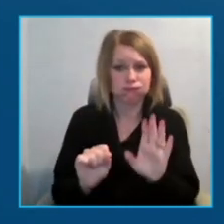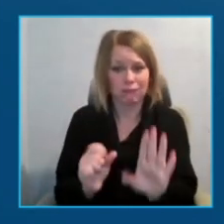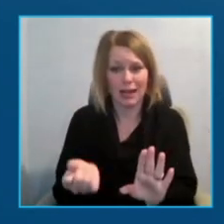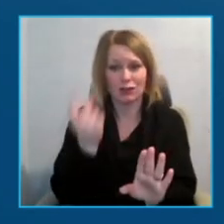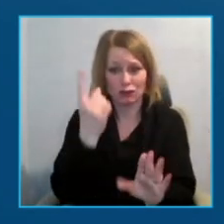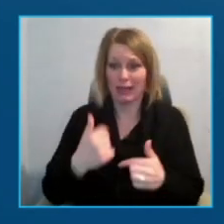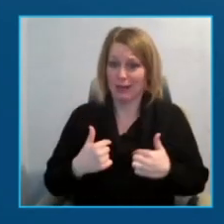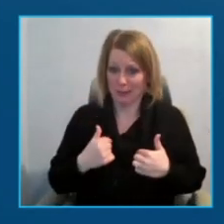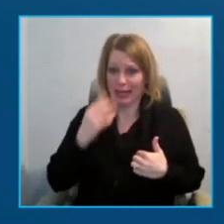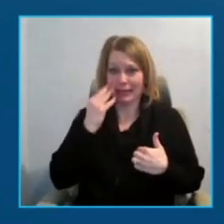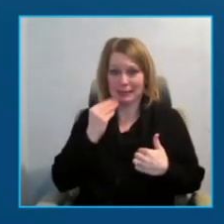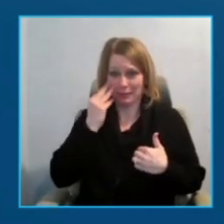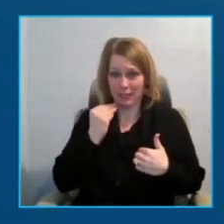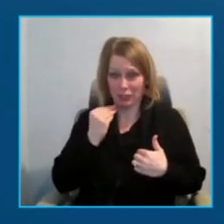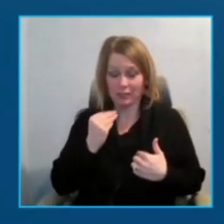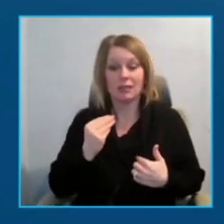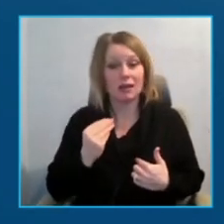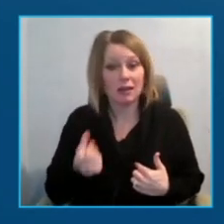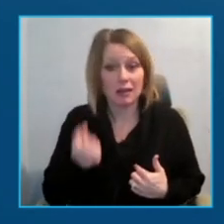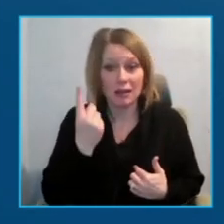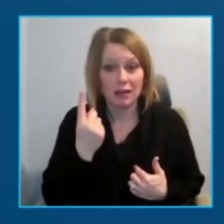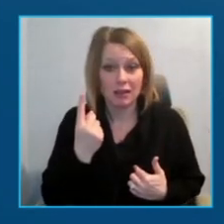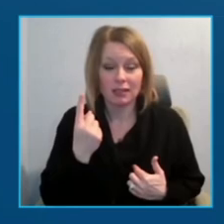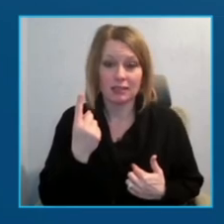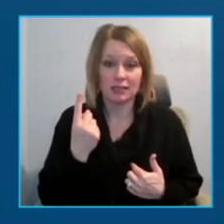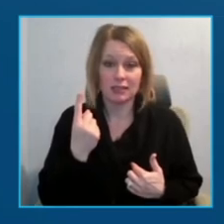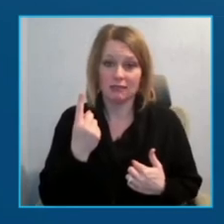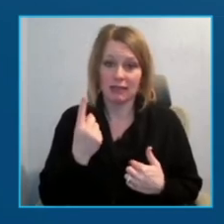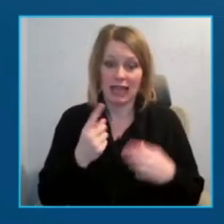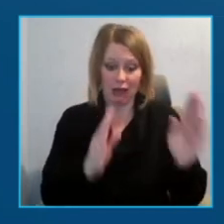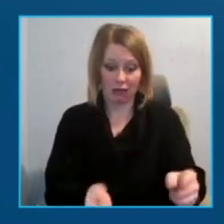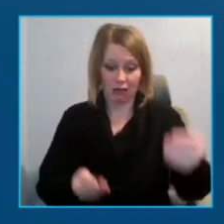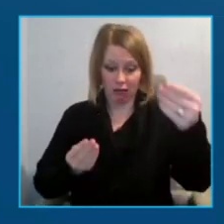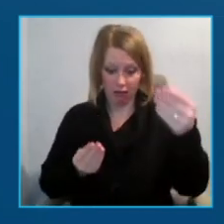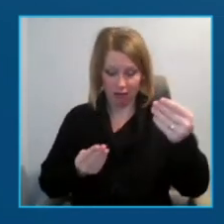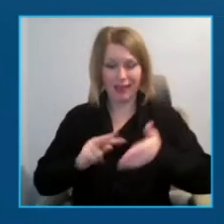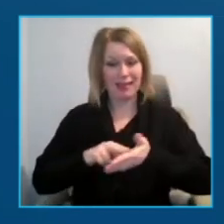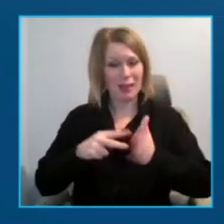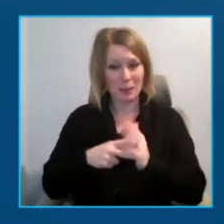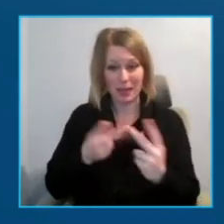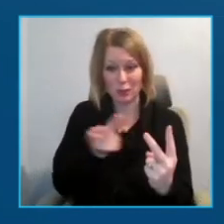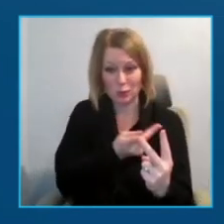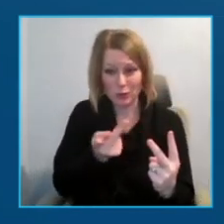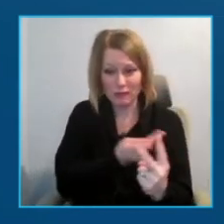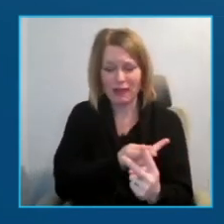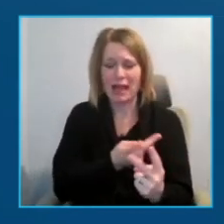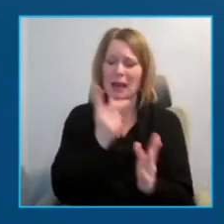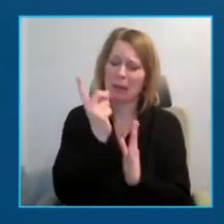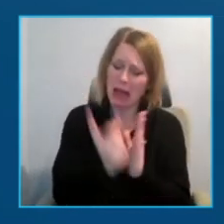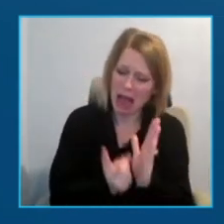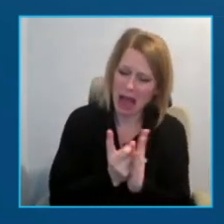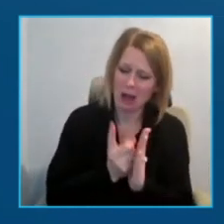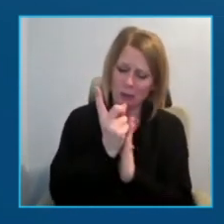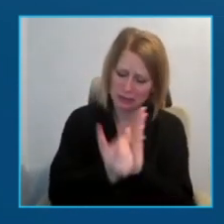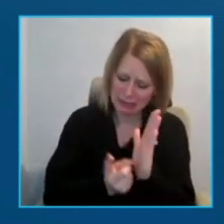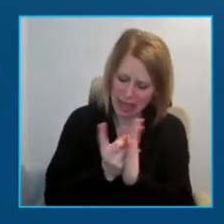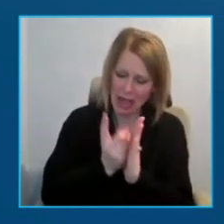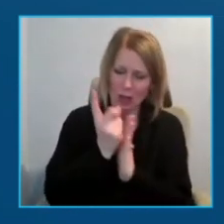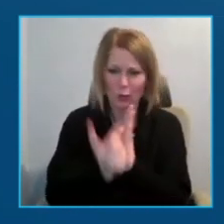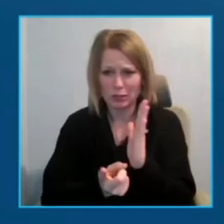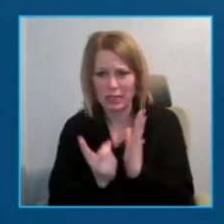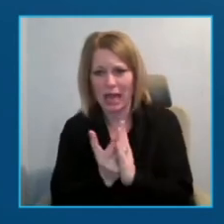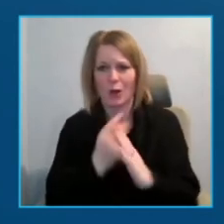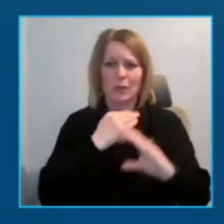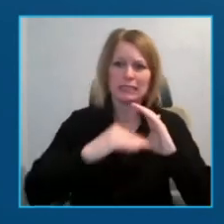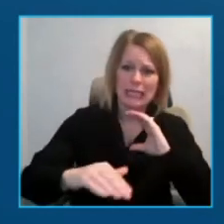of report, it is because they have spent hours and hours, emails, phone calls, Zooms, everything,